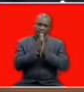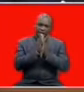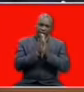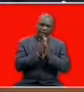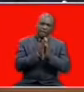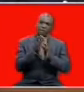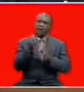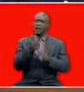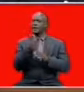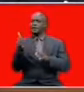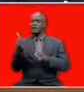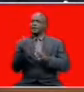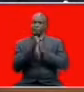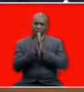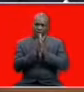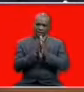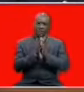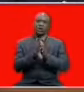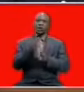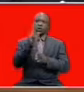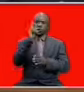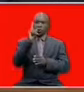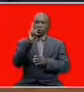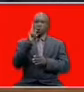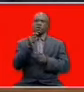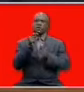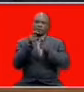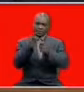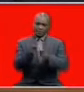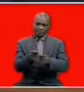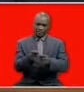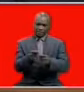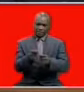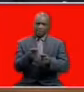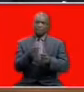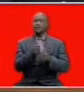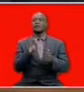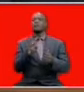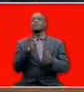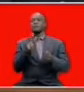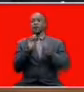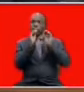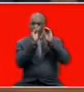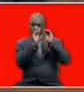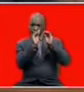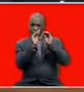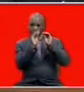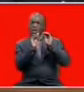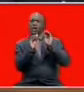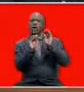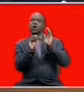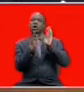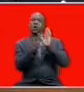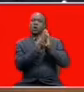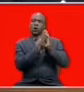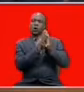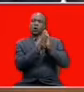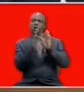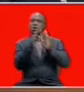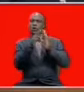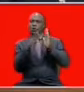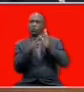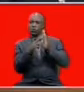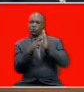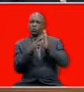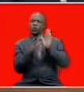if anyone is found, you know, observing the principles of the word of God and is failing, that means say there is something wrong, because the word